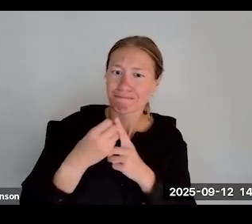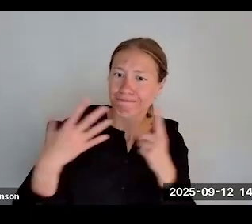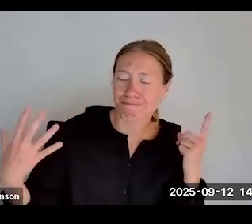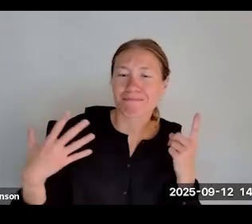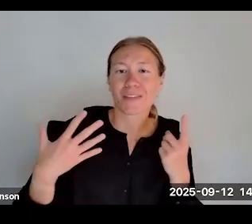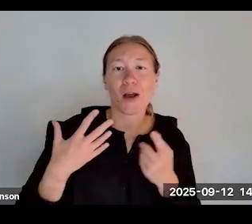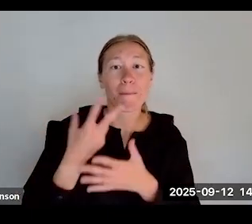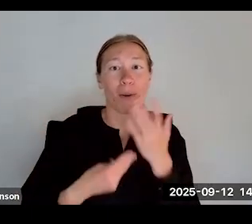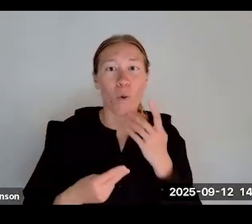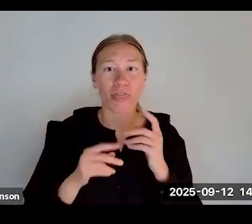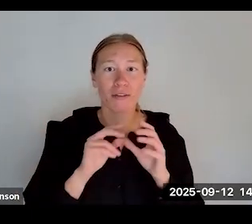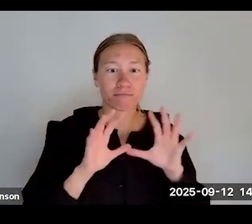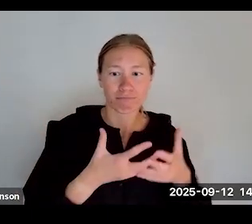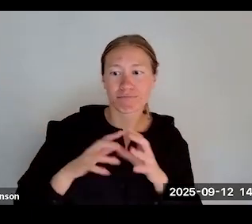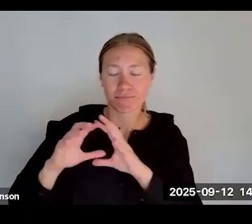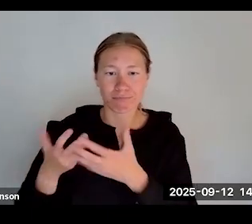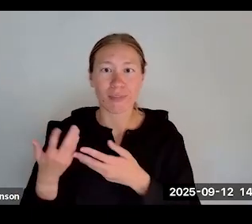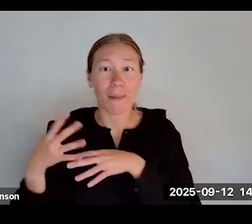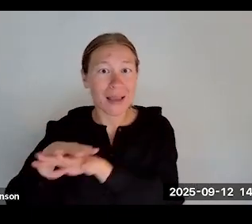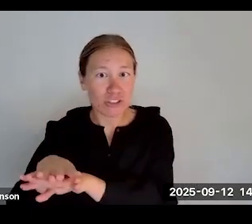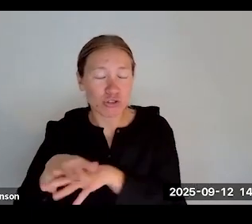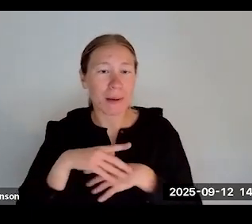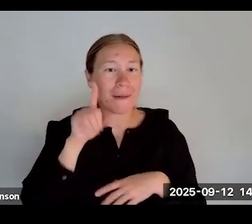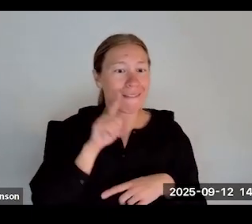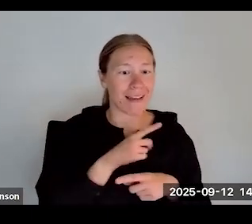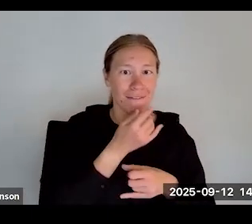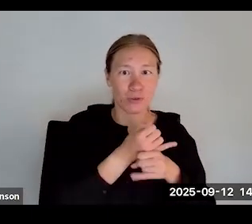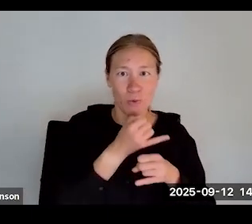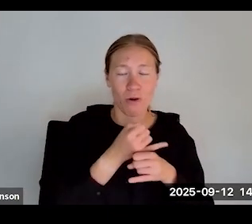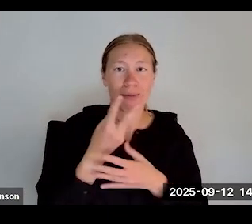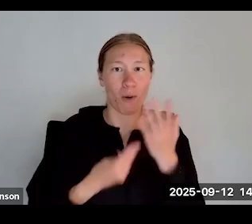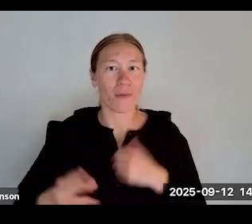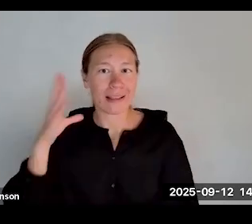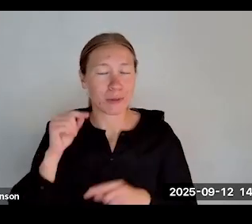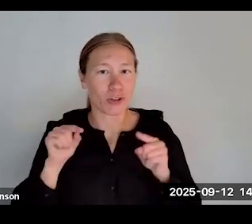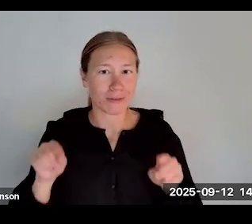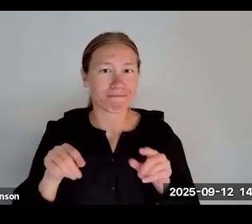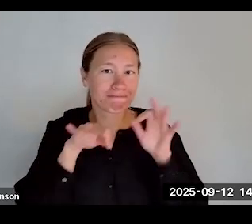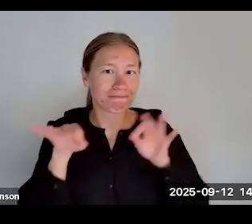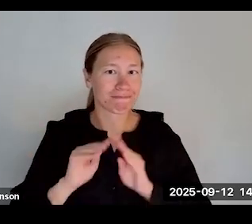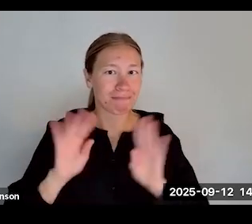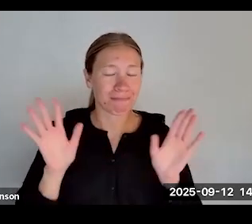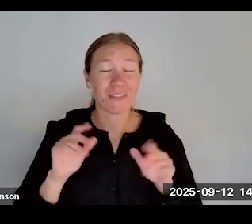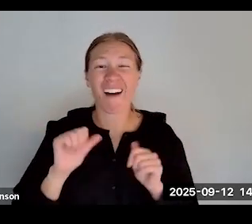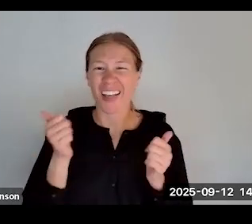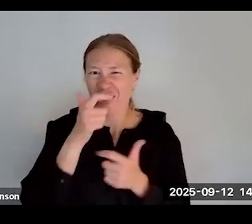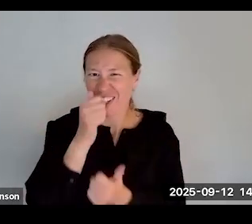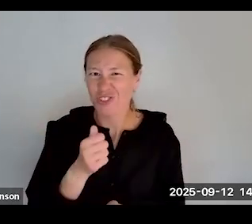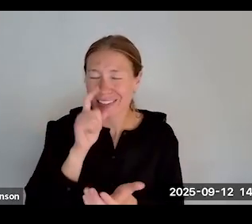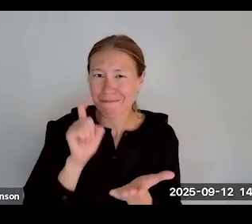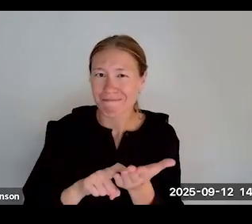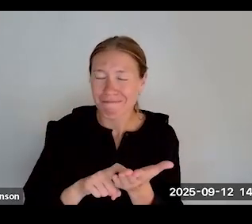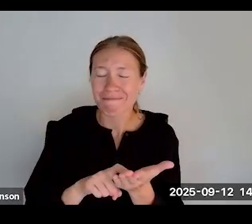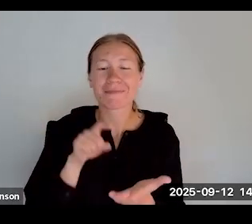residential school for the deaf and a mainstream or public school setting. Another interesting note about this book is that Niall's